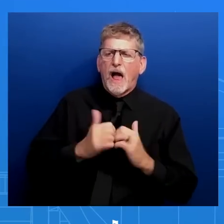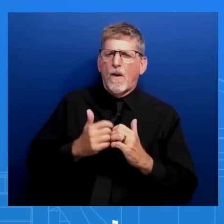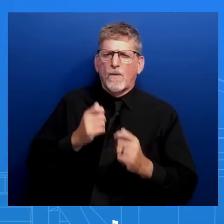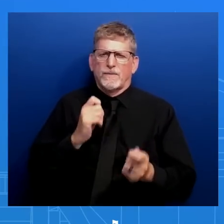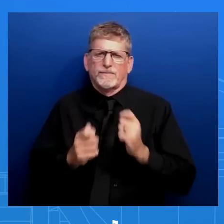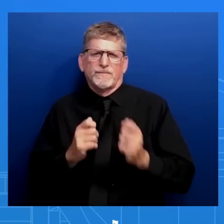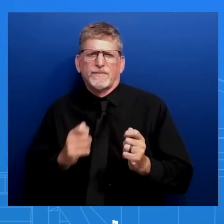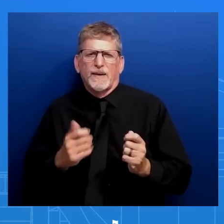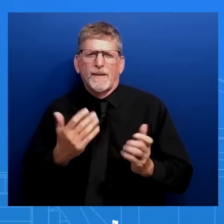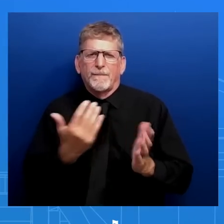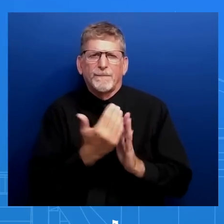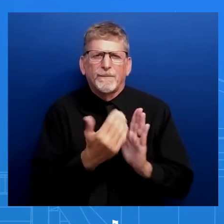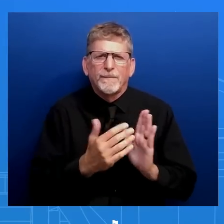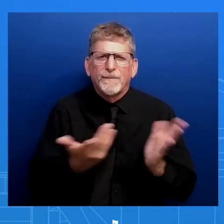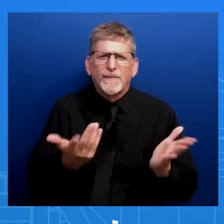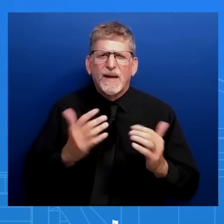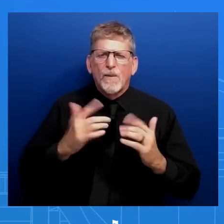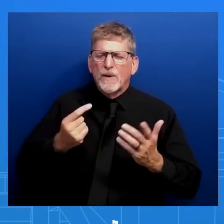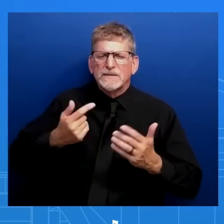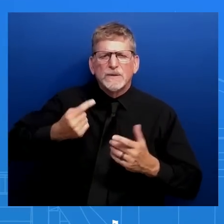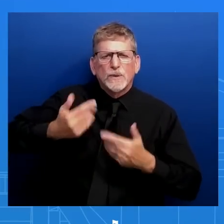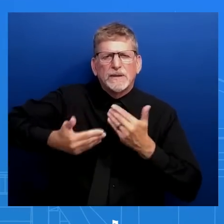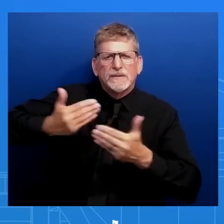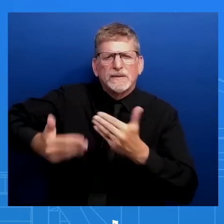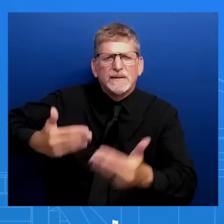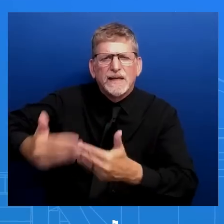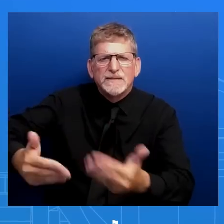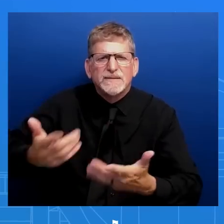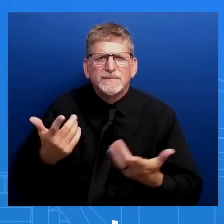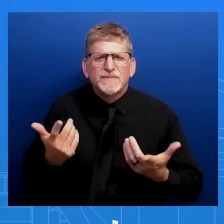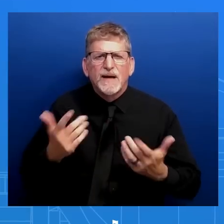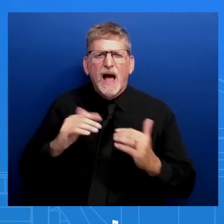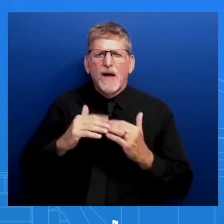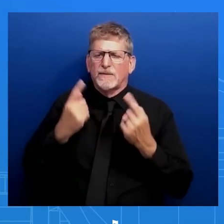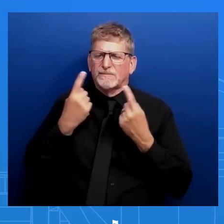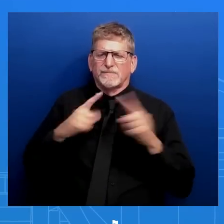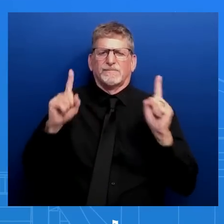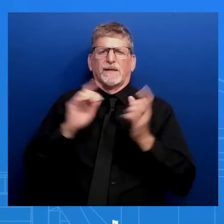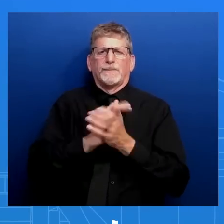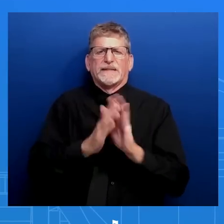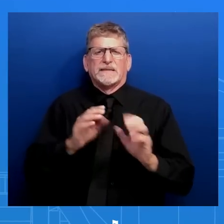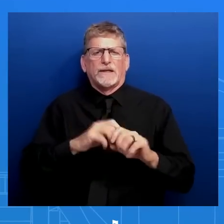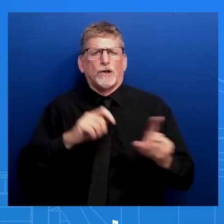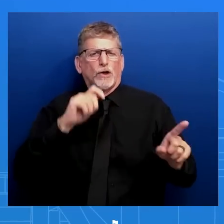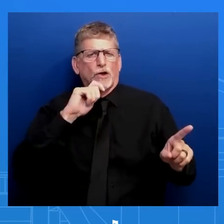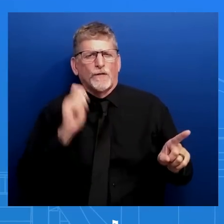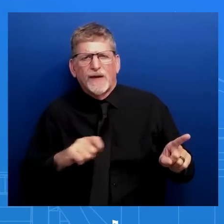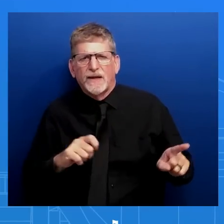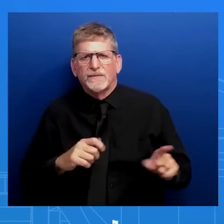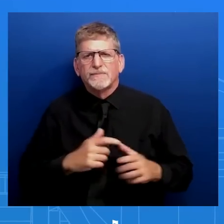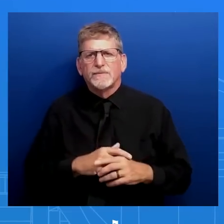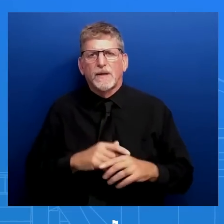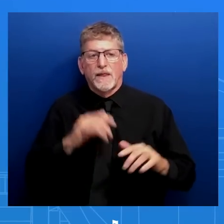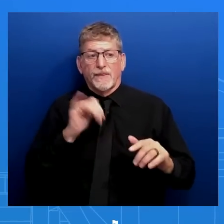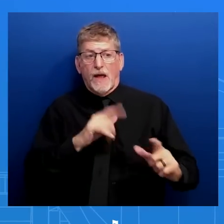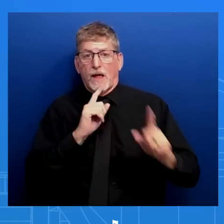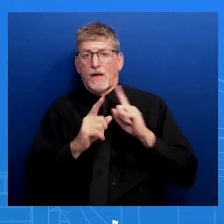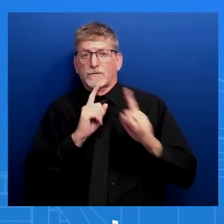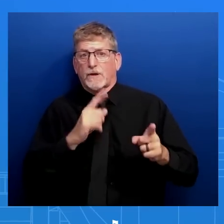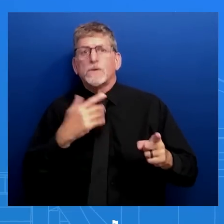try to achieve a just peace in Ukraine. And it was a valuable discussion, I'm told productive,